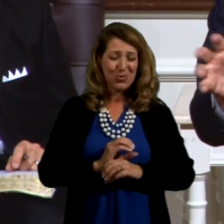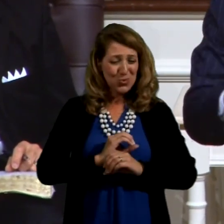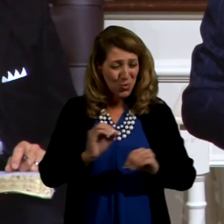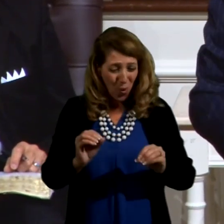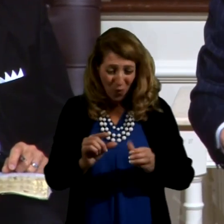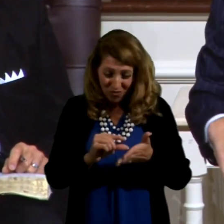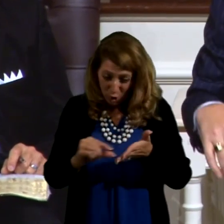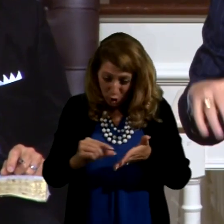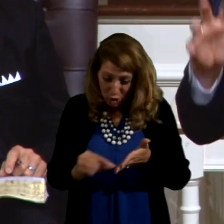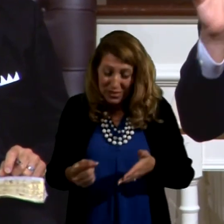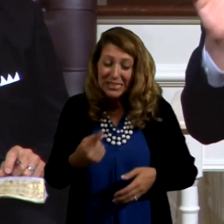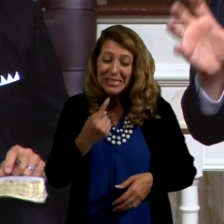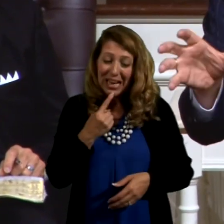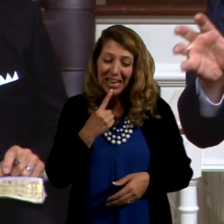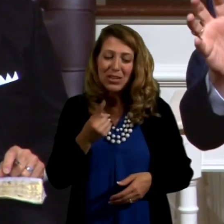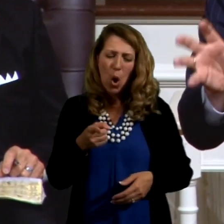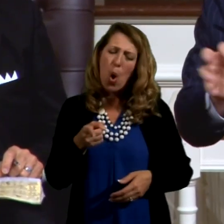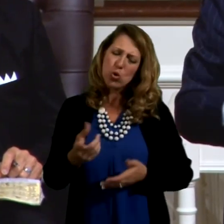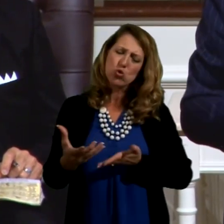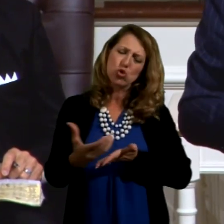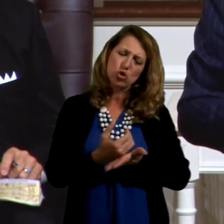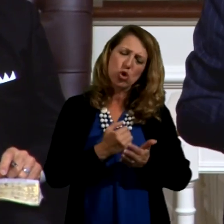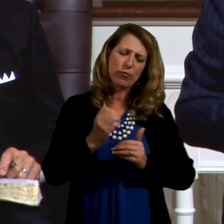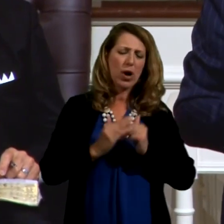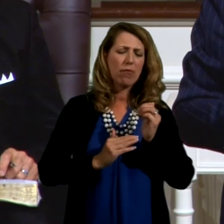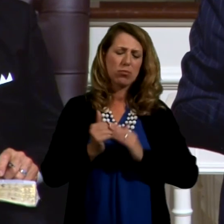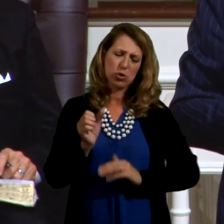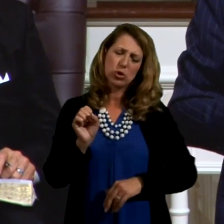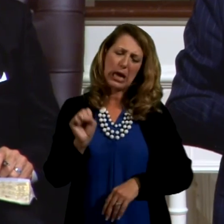in the Bible that tells you that you deserve to be comfortable.